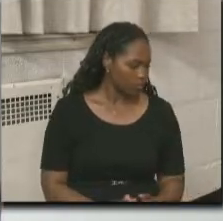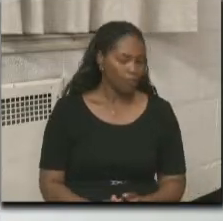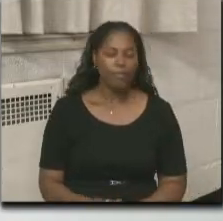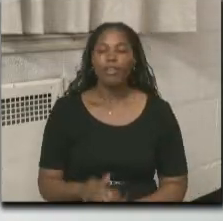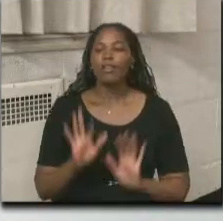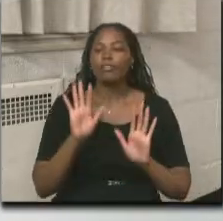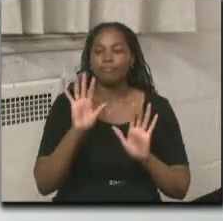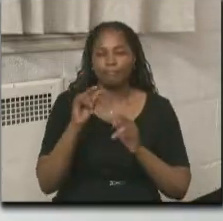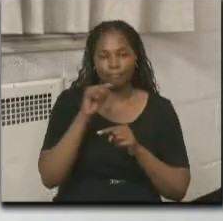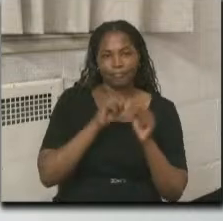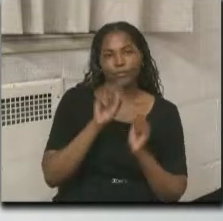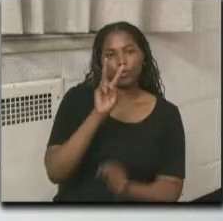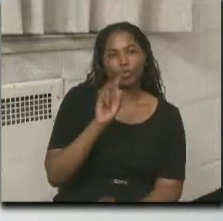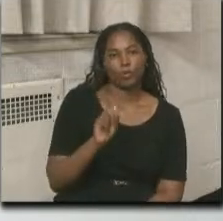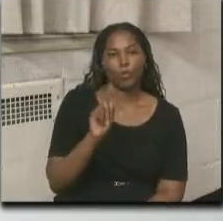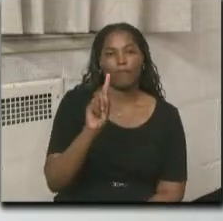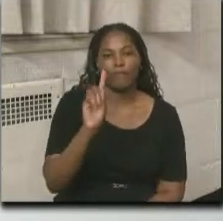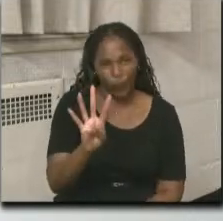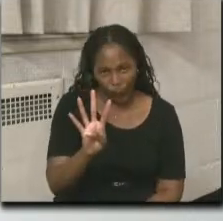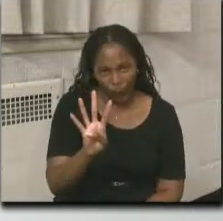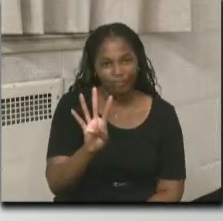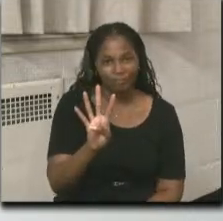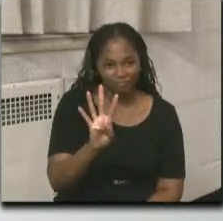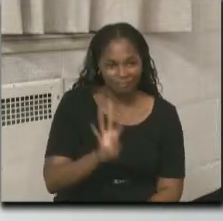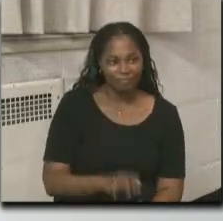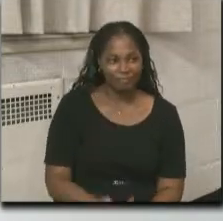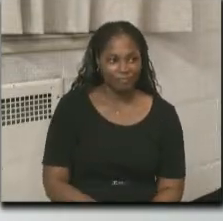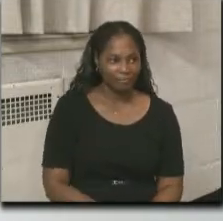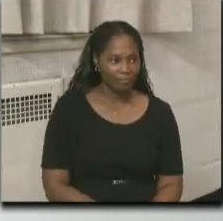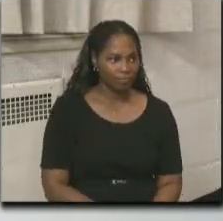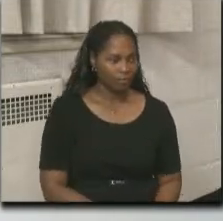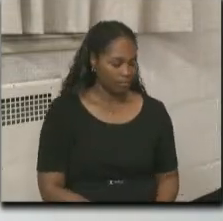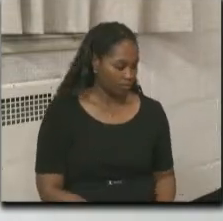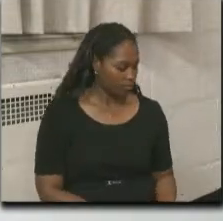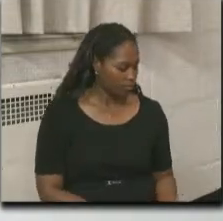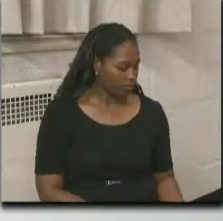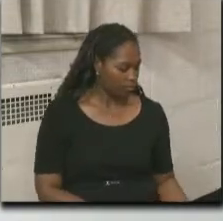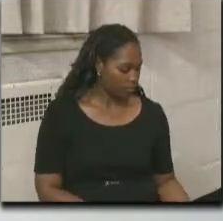2.14. I just saw that.